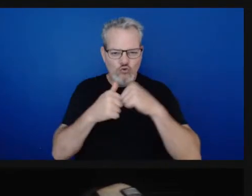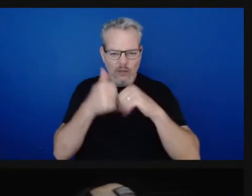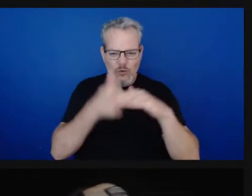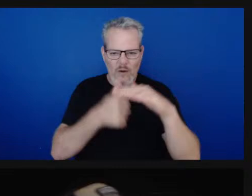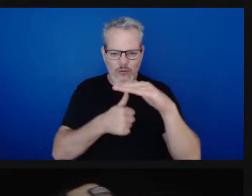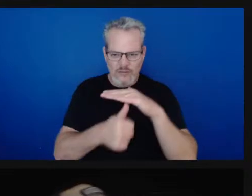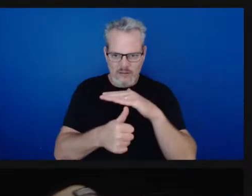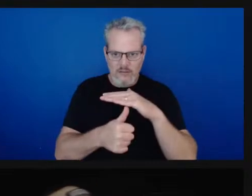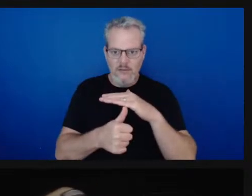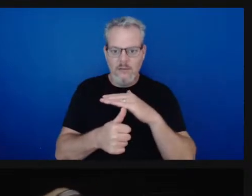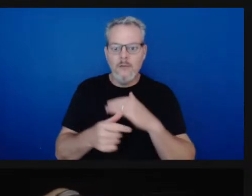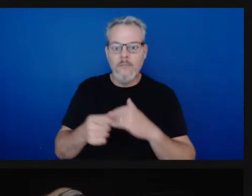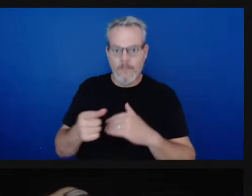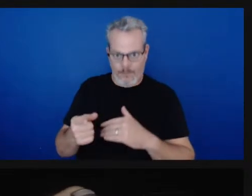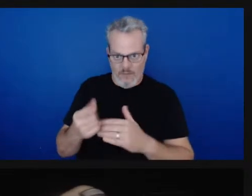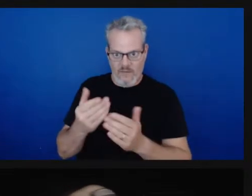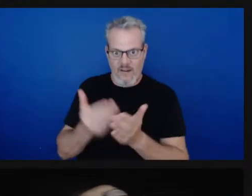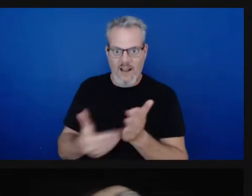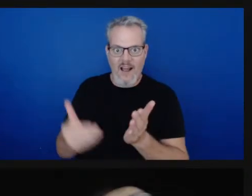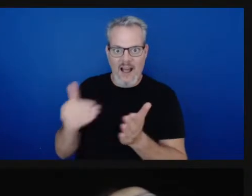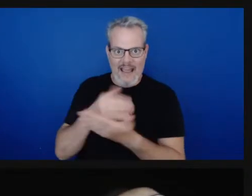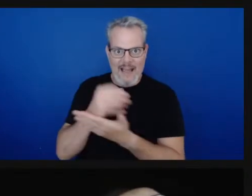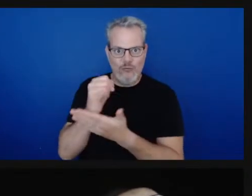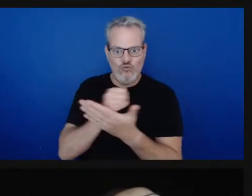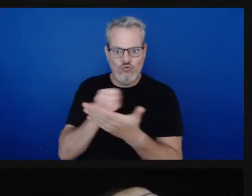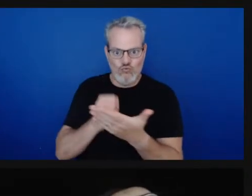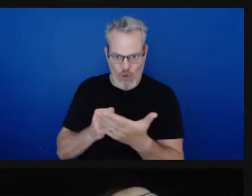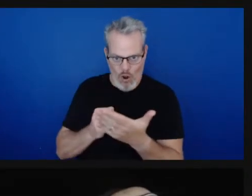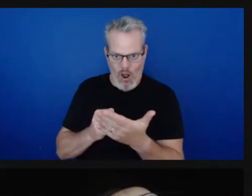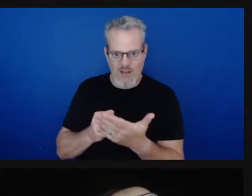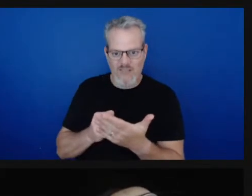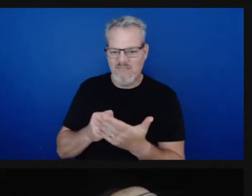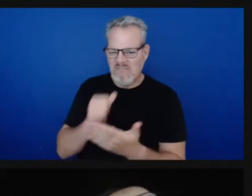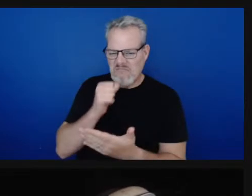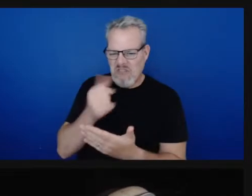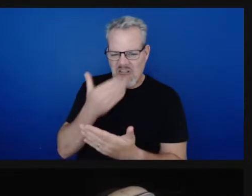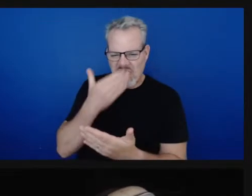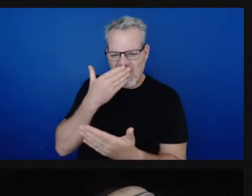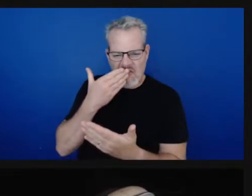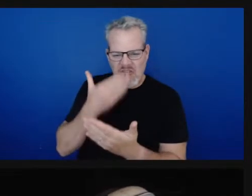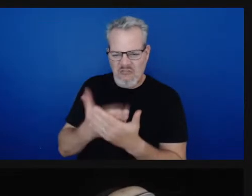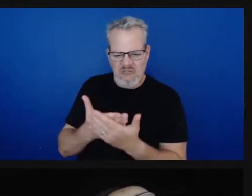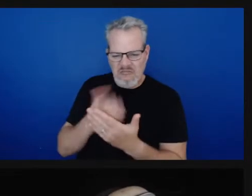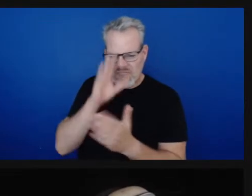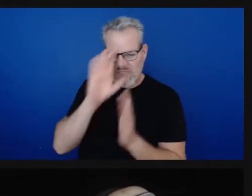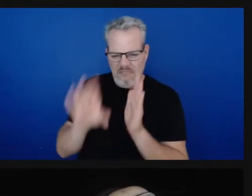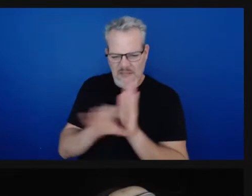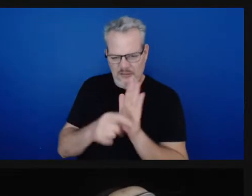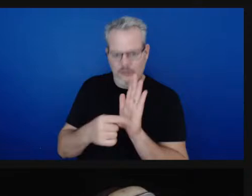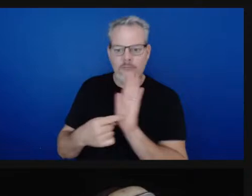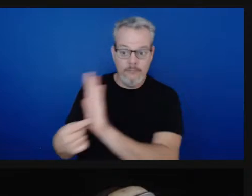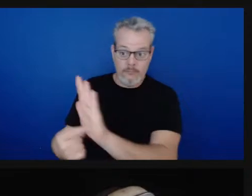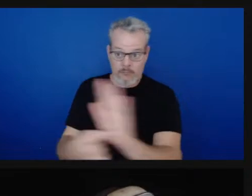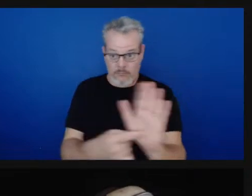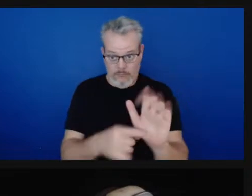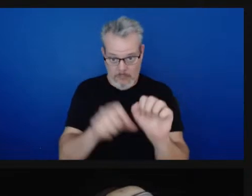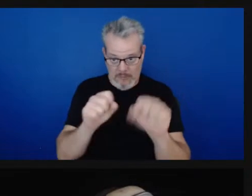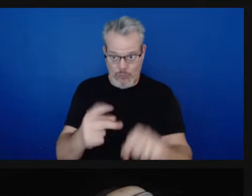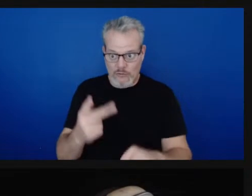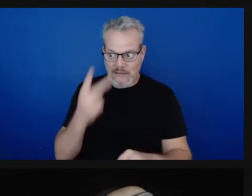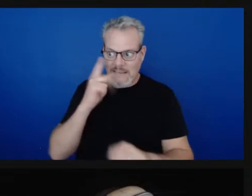this. It's not the best resolution in this paper that I have here, but there you can see it, right? Where they've colored